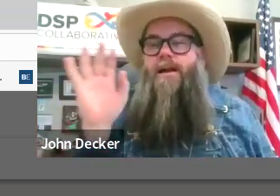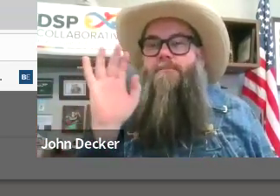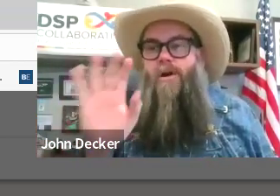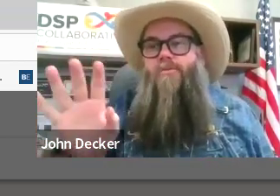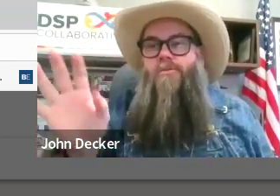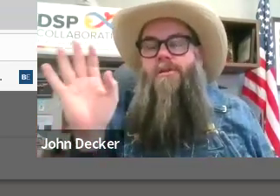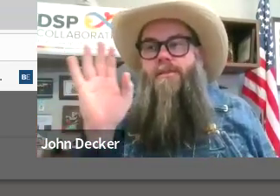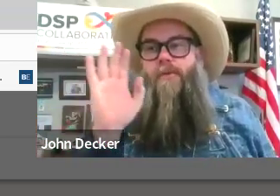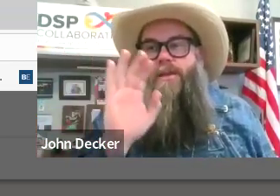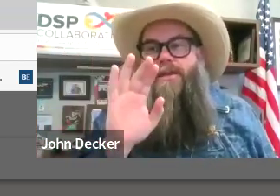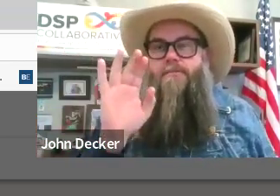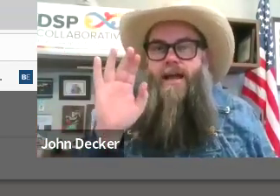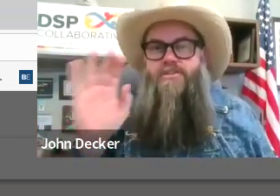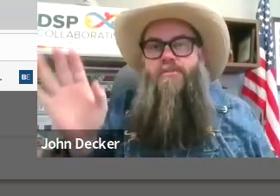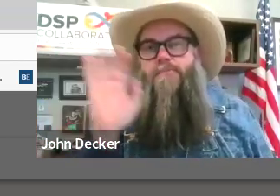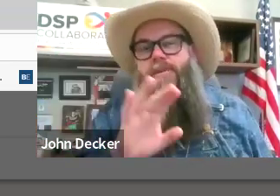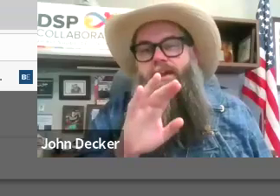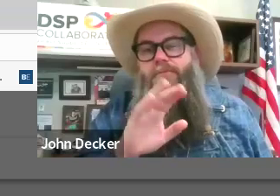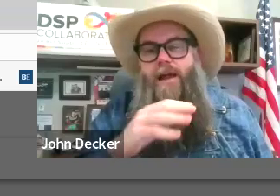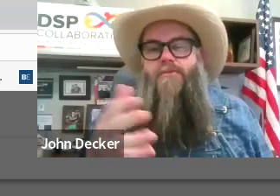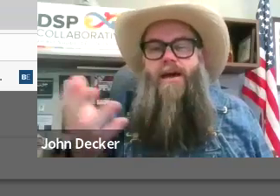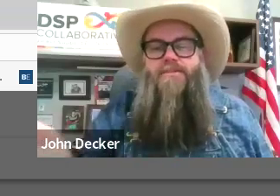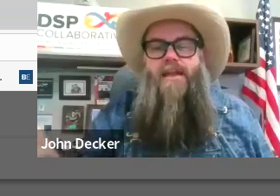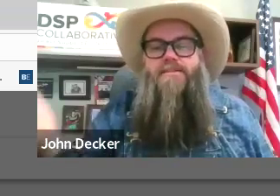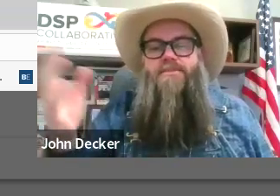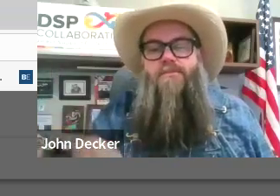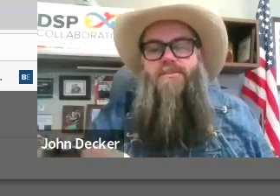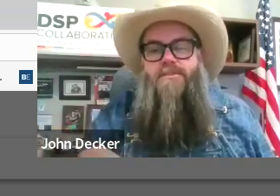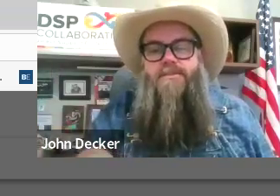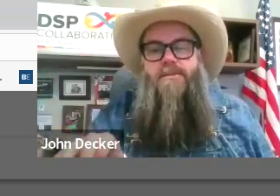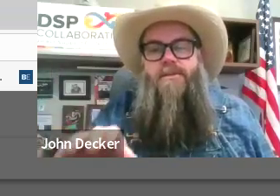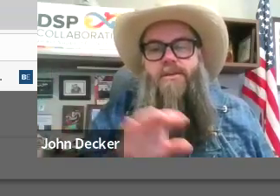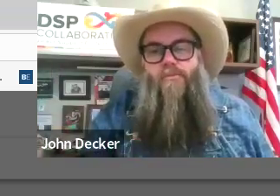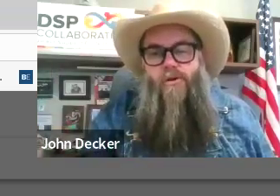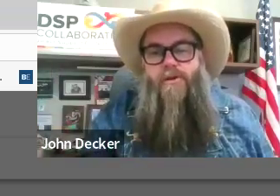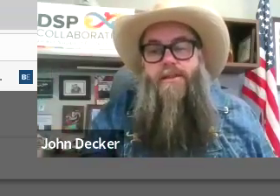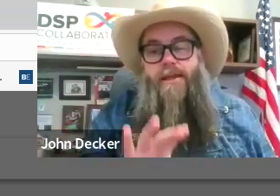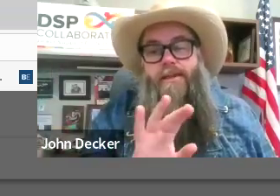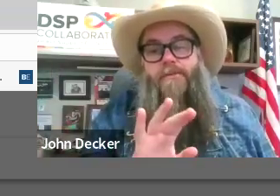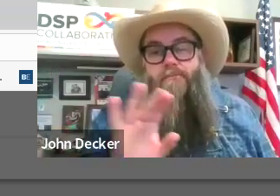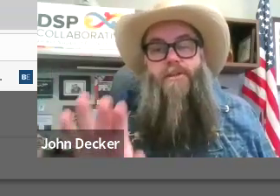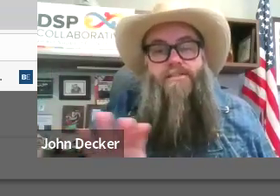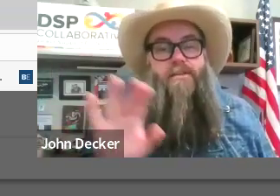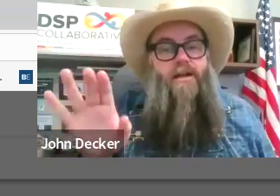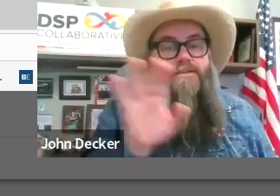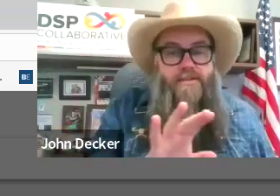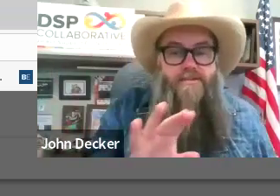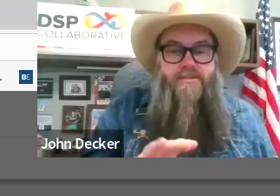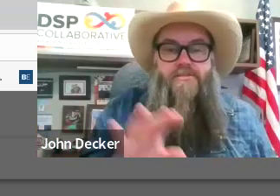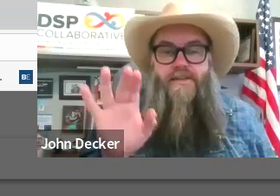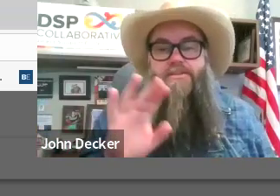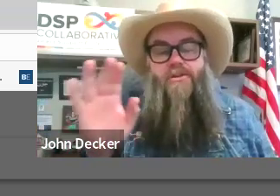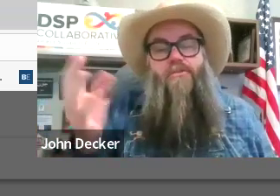a statewide model that we can actually replicate for how Housing Access Services can work. And like, it really did